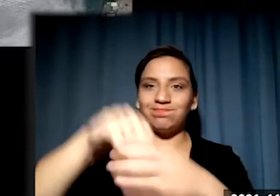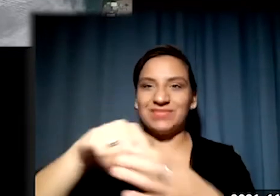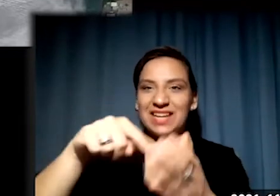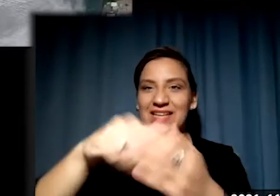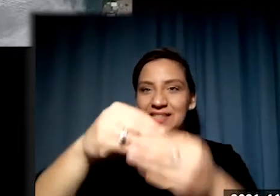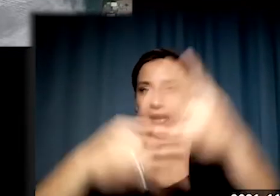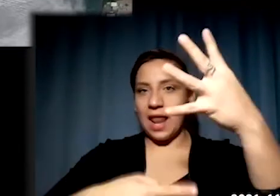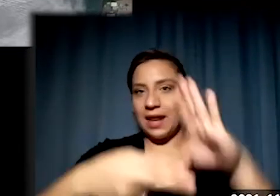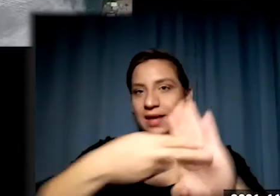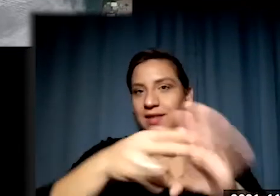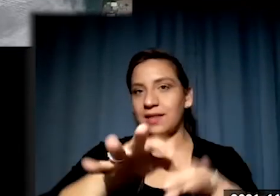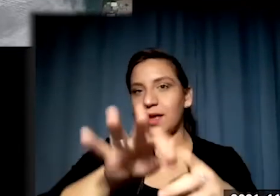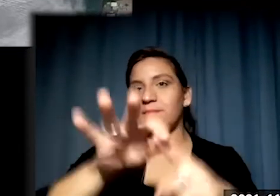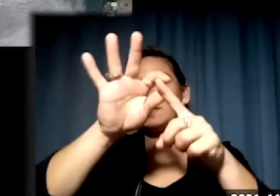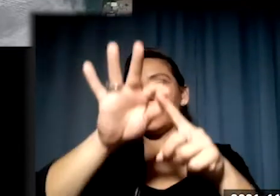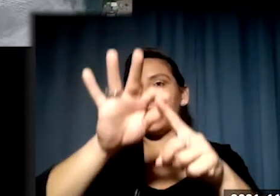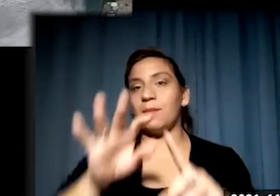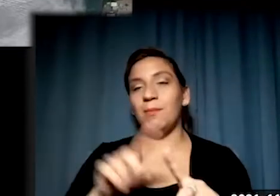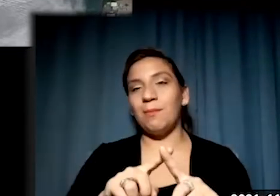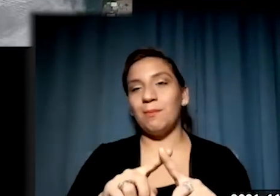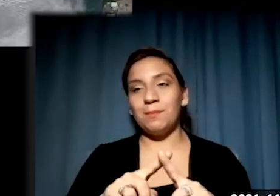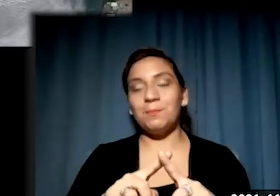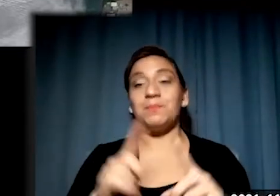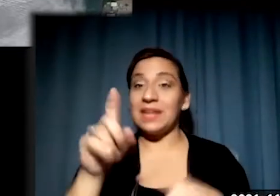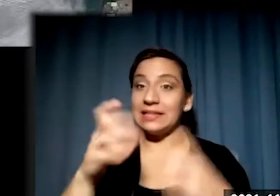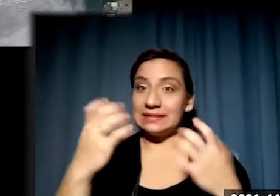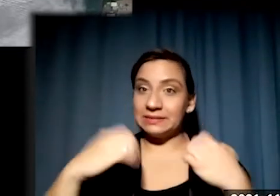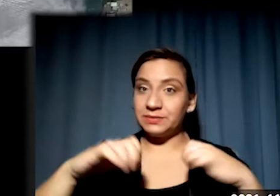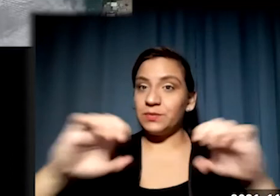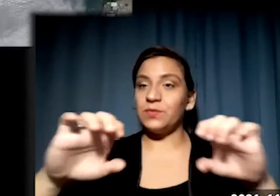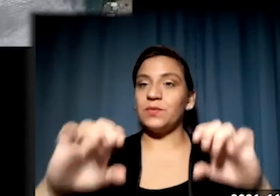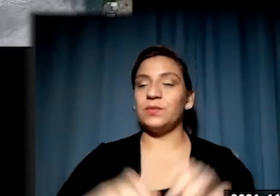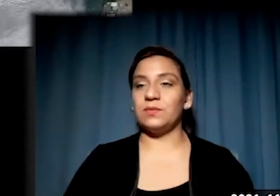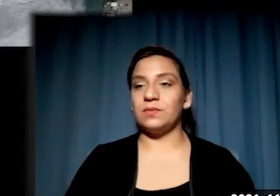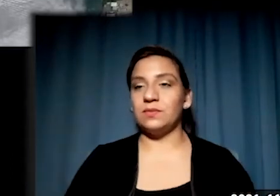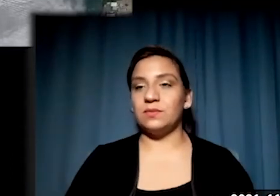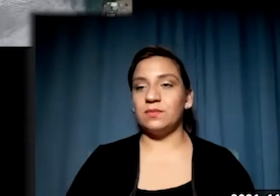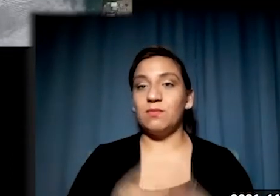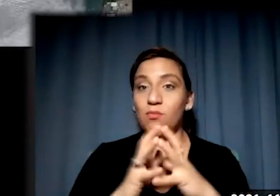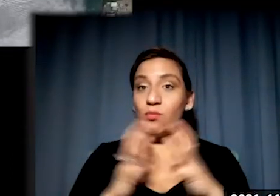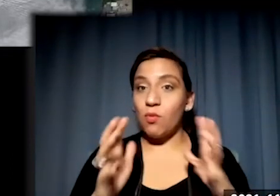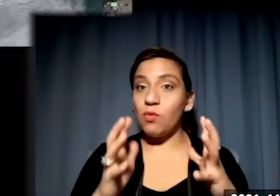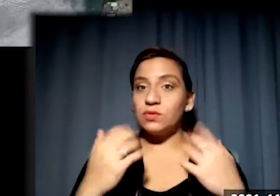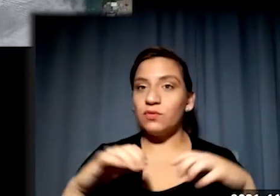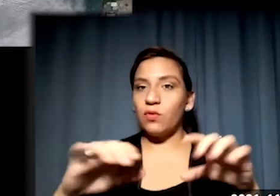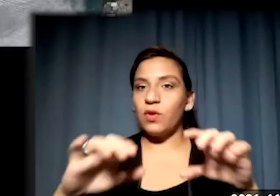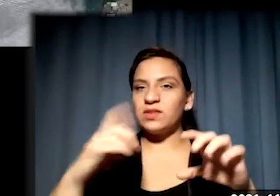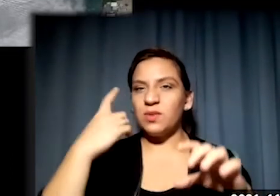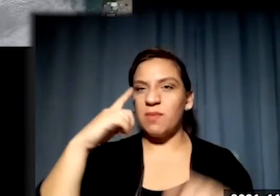designed hopefully have in the future, that would be the goal or the principal idea.